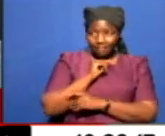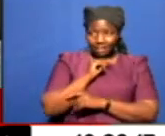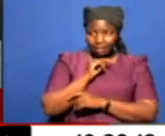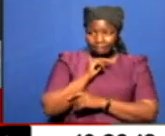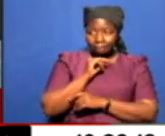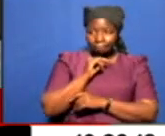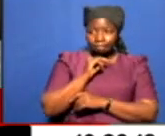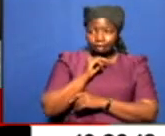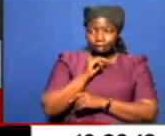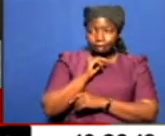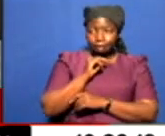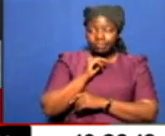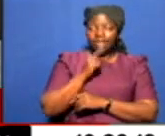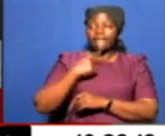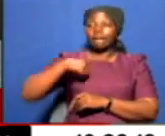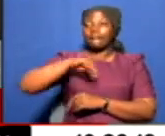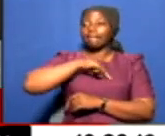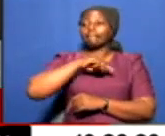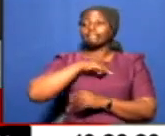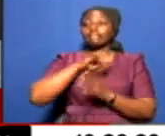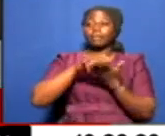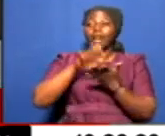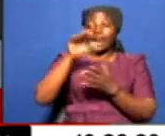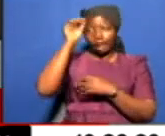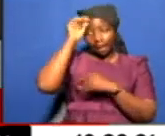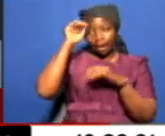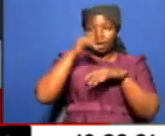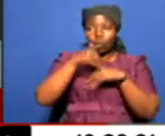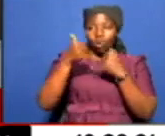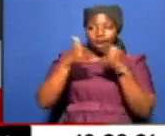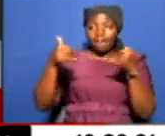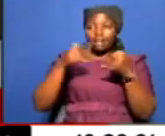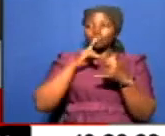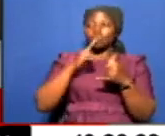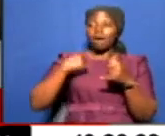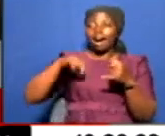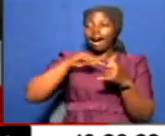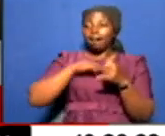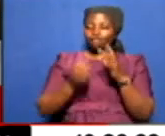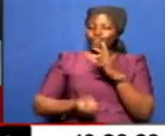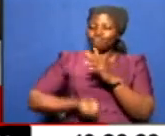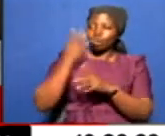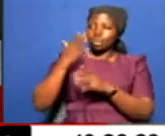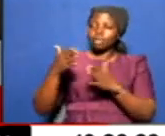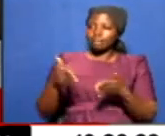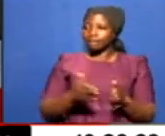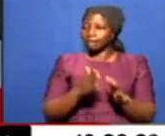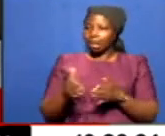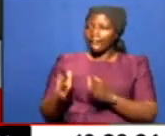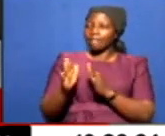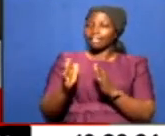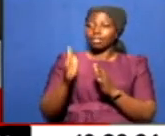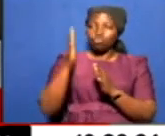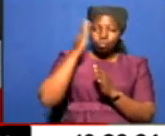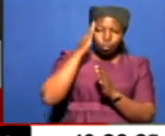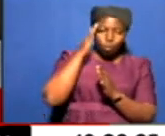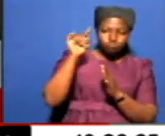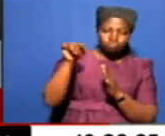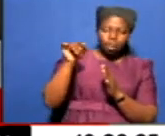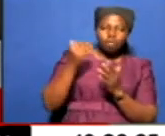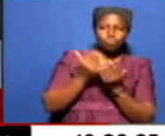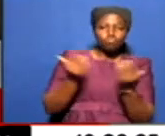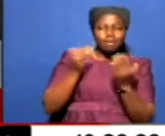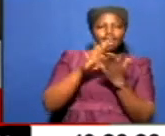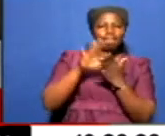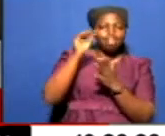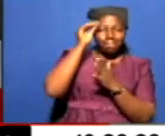and we were learning online, so we had to come up with strategies of what are our children consuming online. We